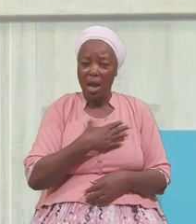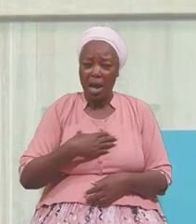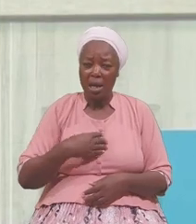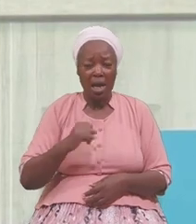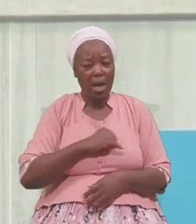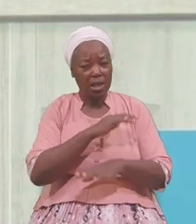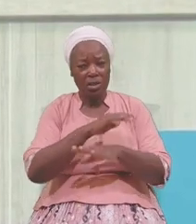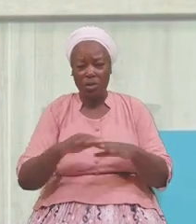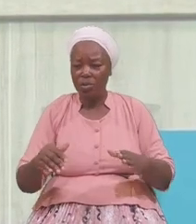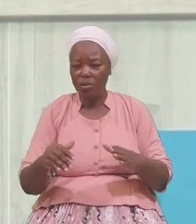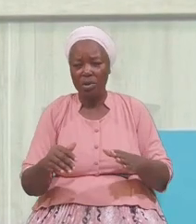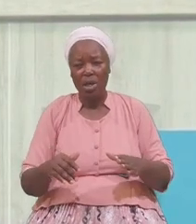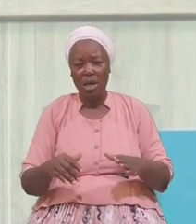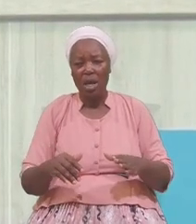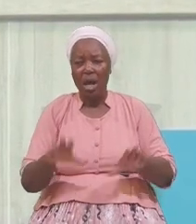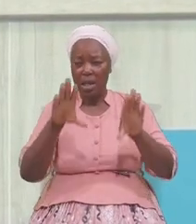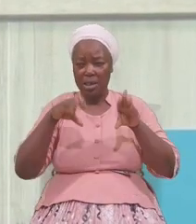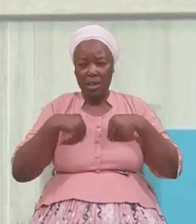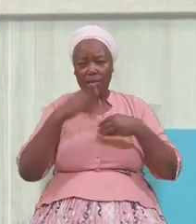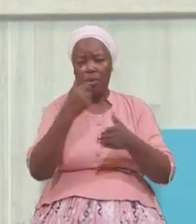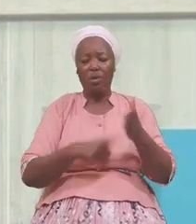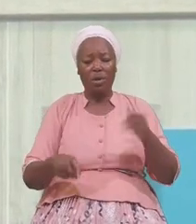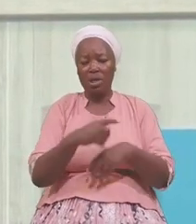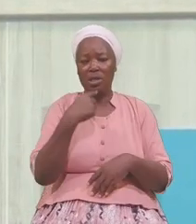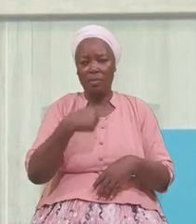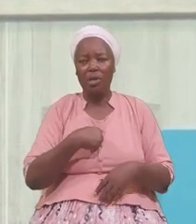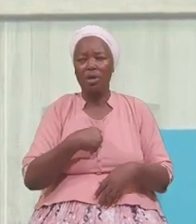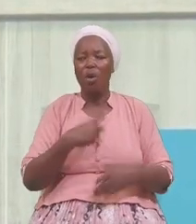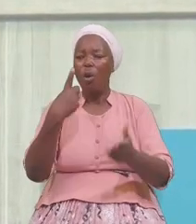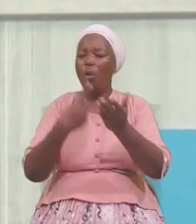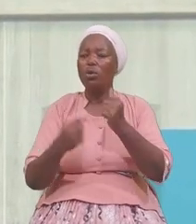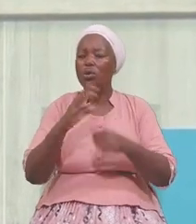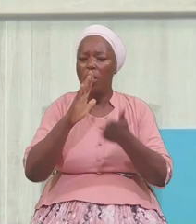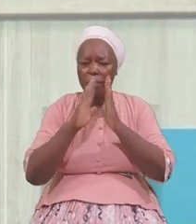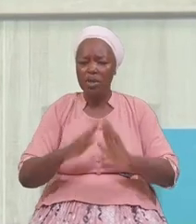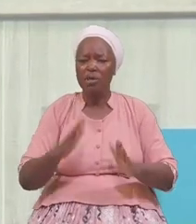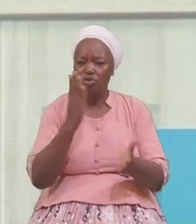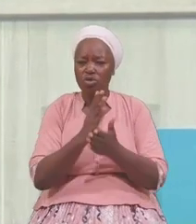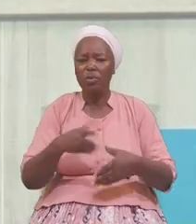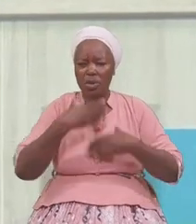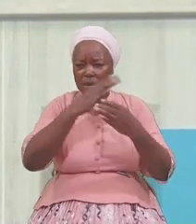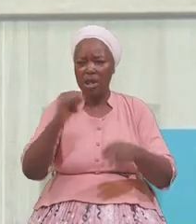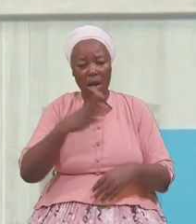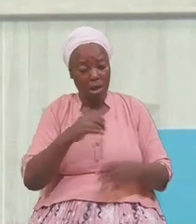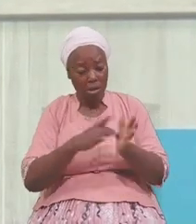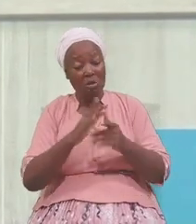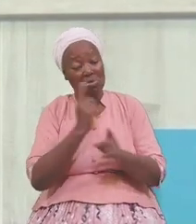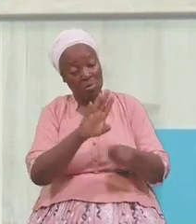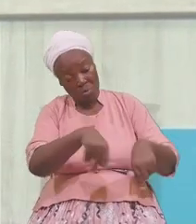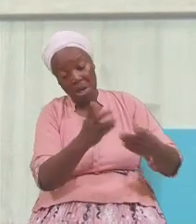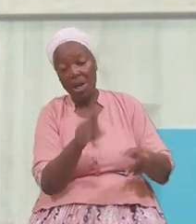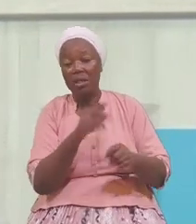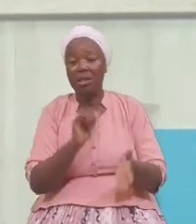not regard what they are telling me, hold your peace, and Jesus passes